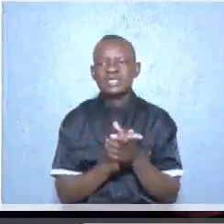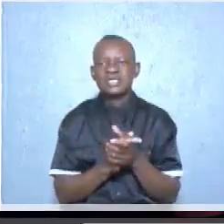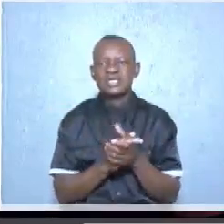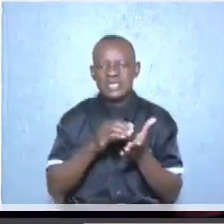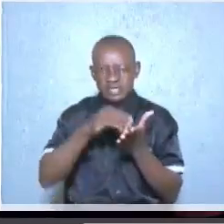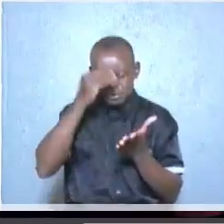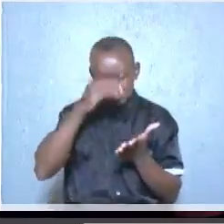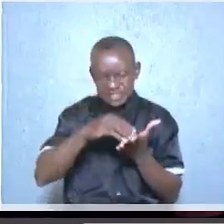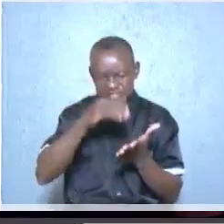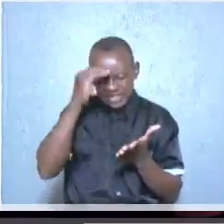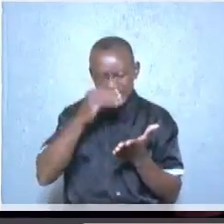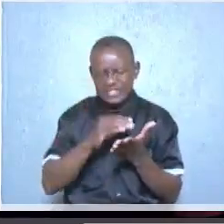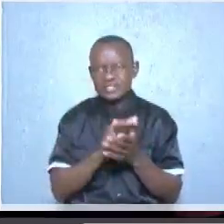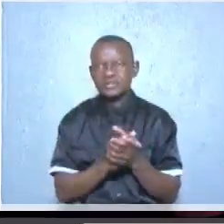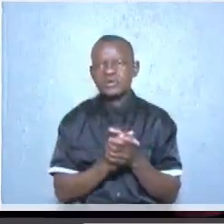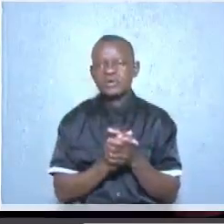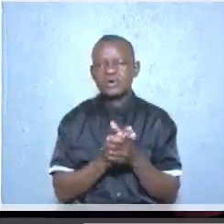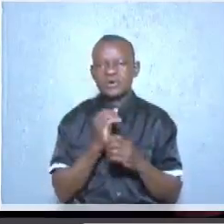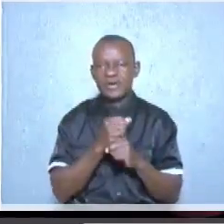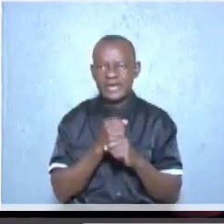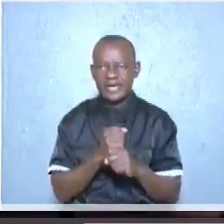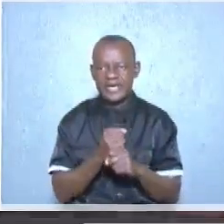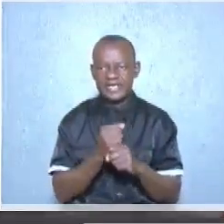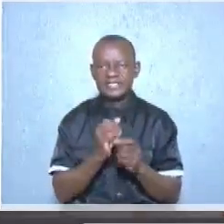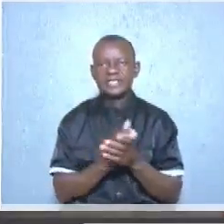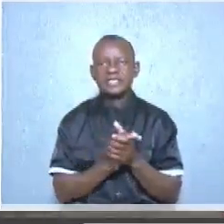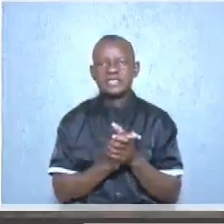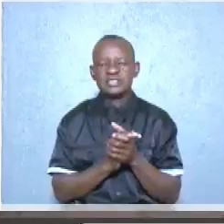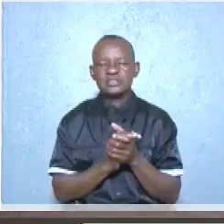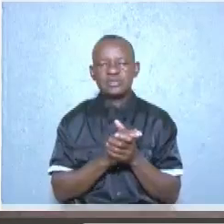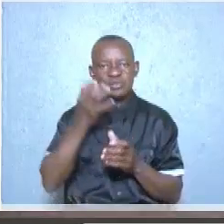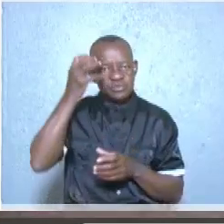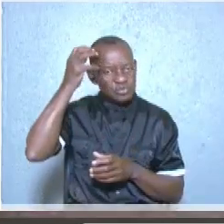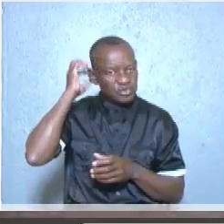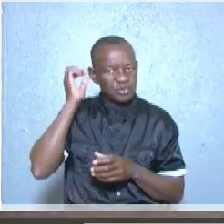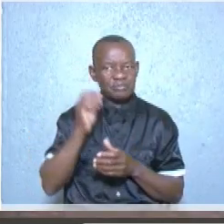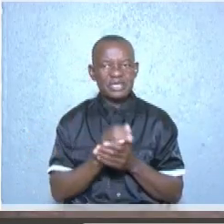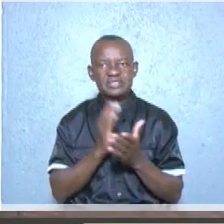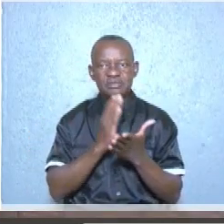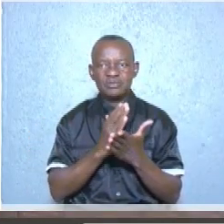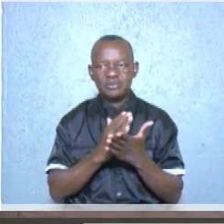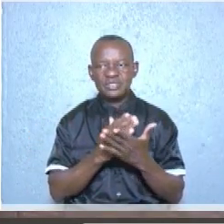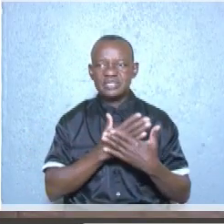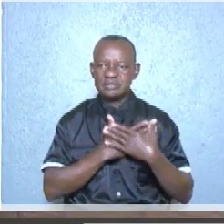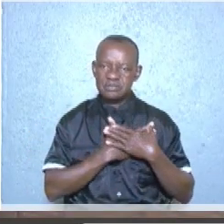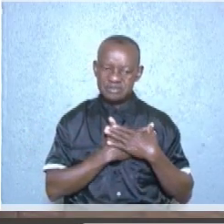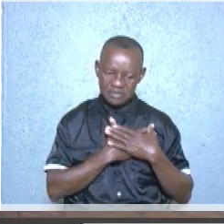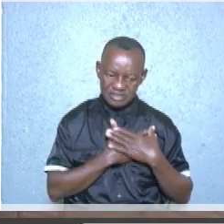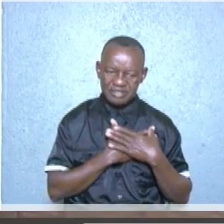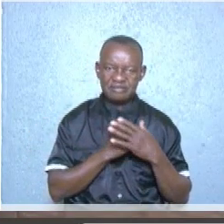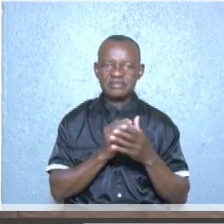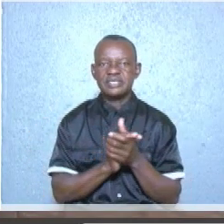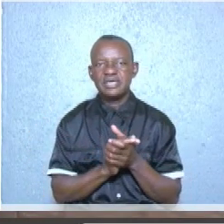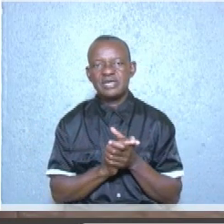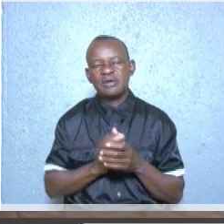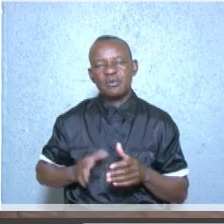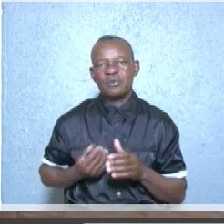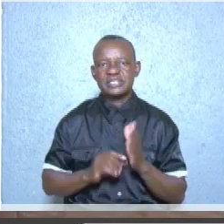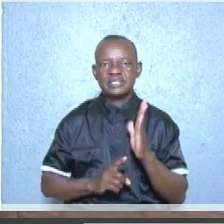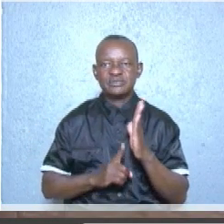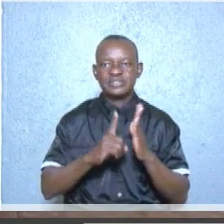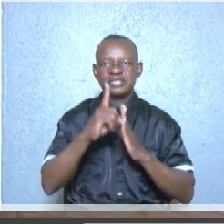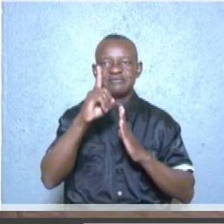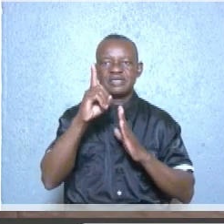and I'm studying this. So he was very passionate about us taking our education further. And I think that's something that